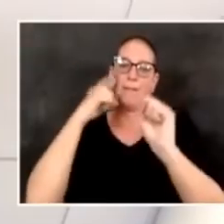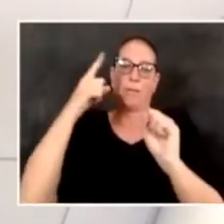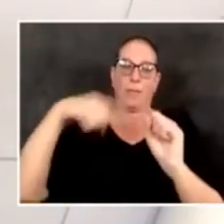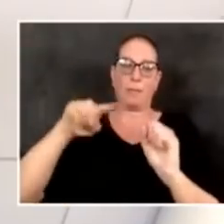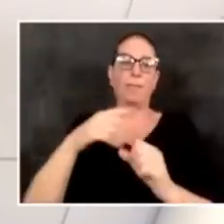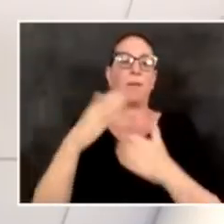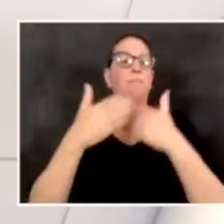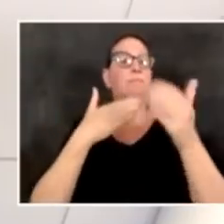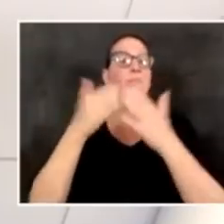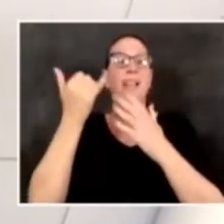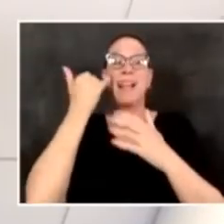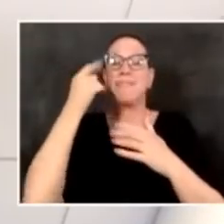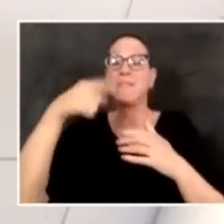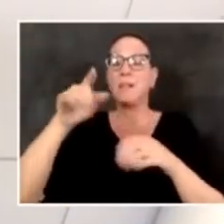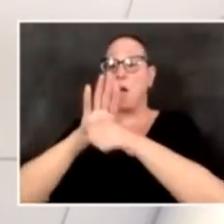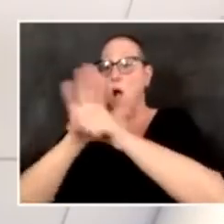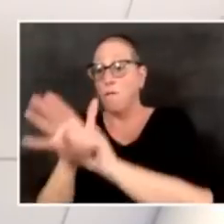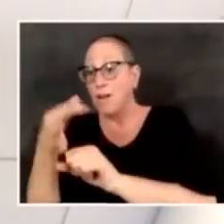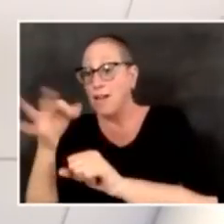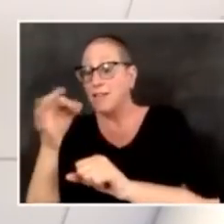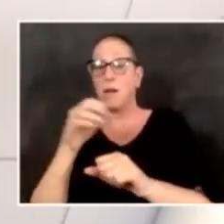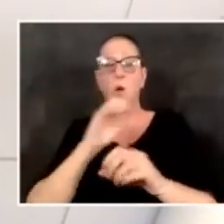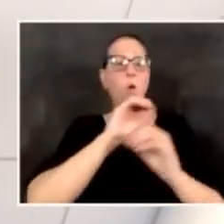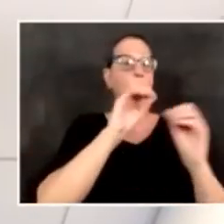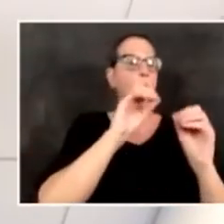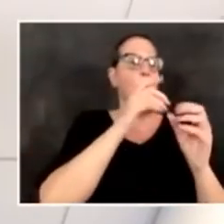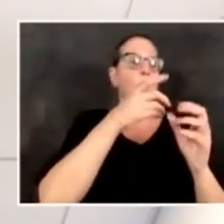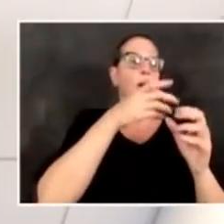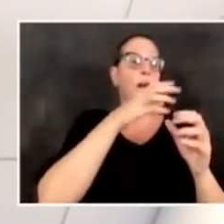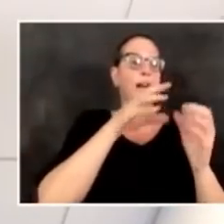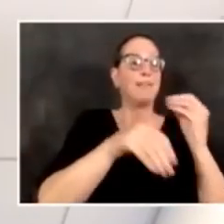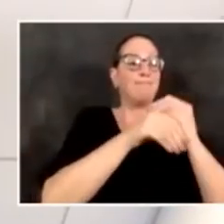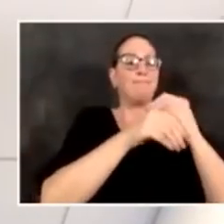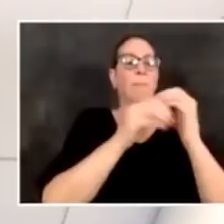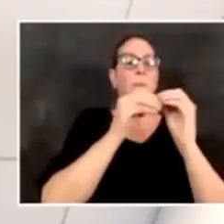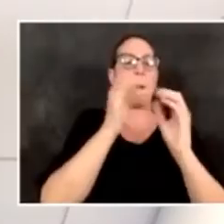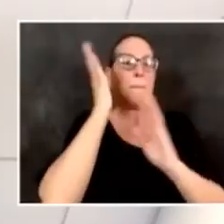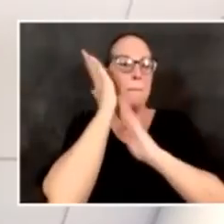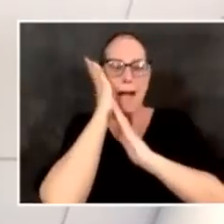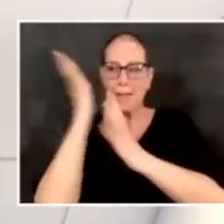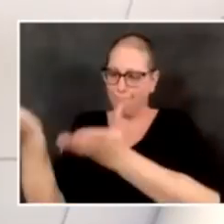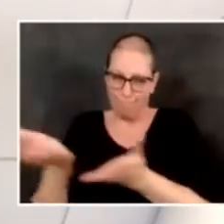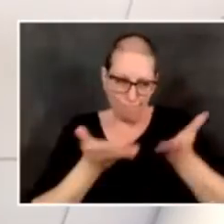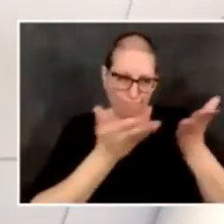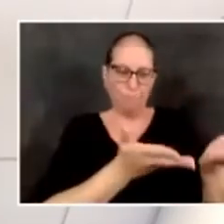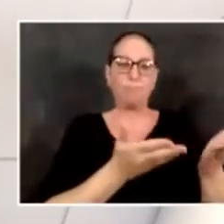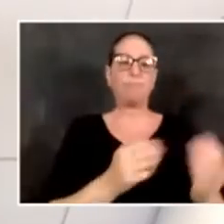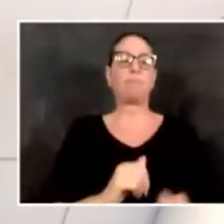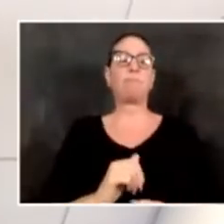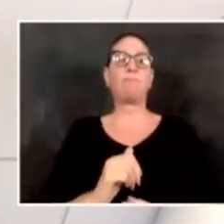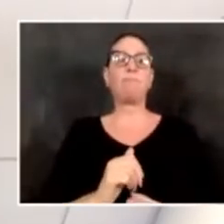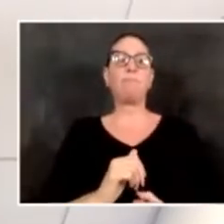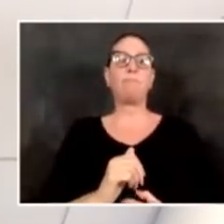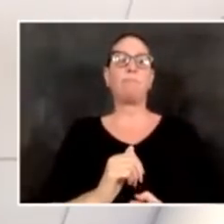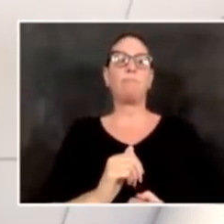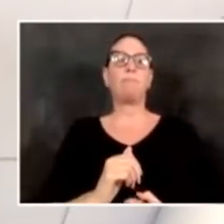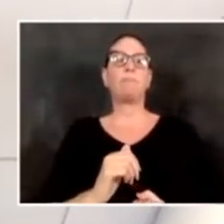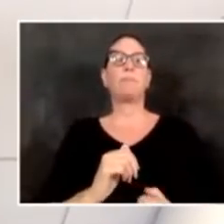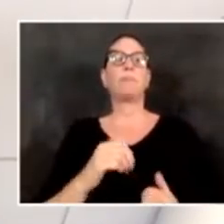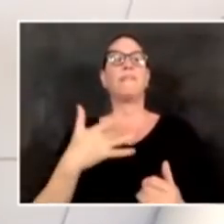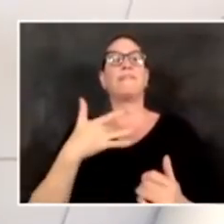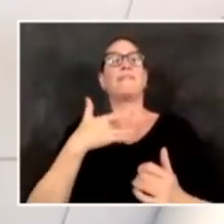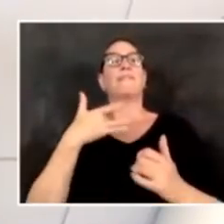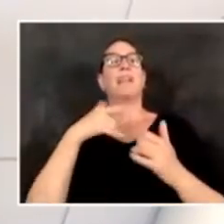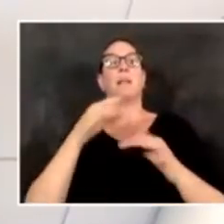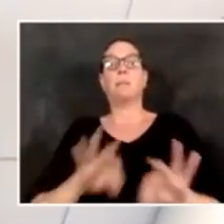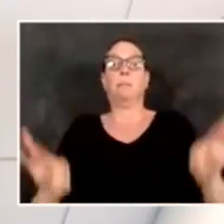haven beds, more resources to be able to bring people in. And I think the ability to connect to more people on the subways